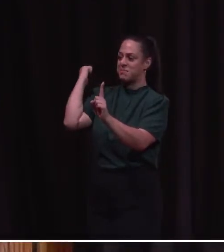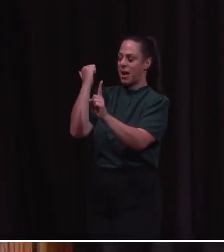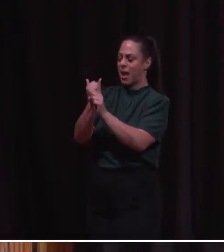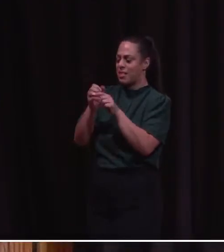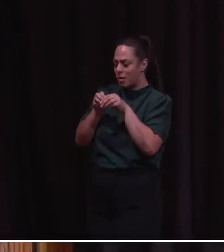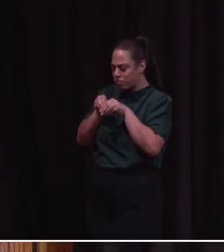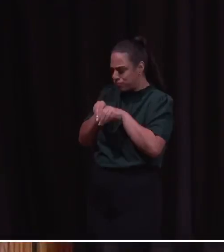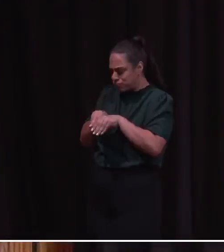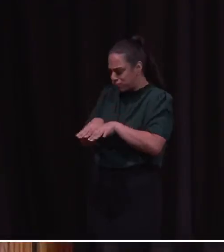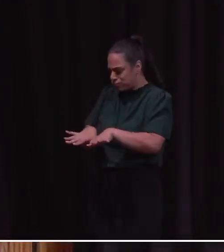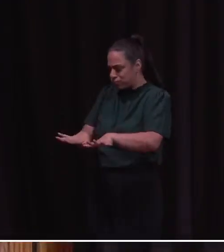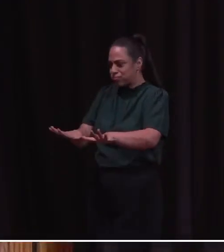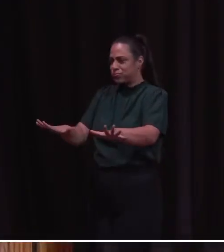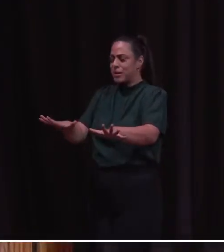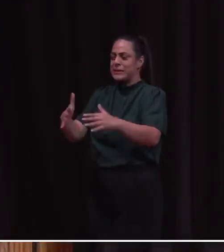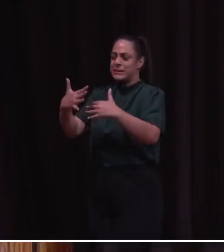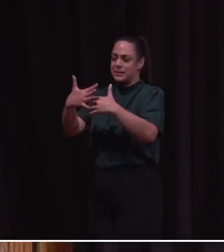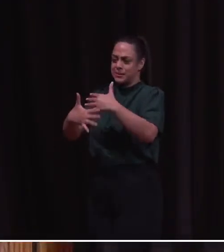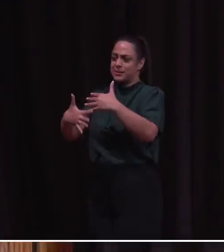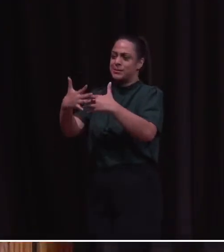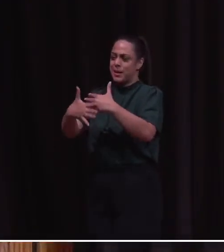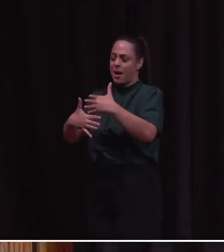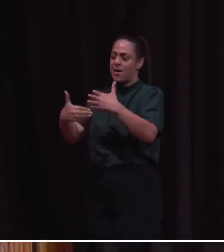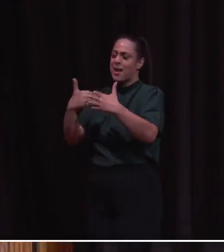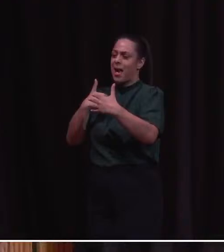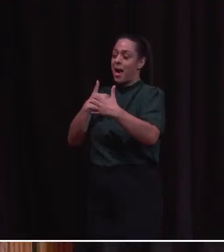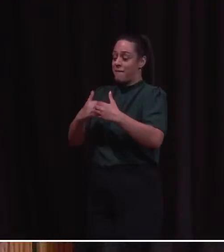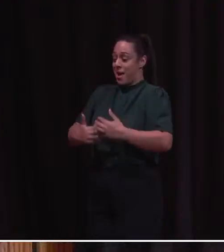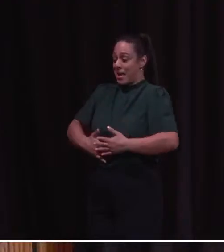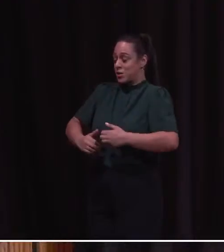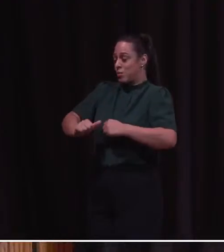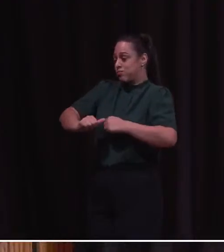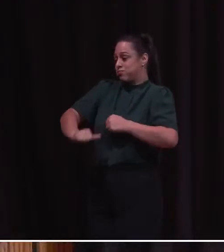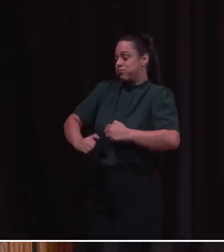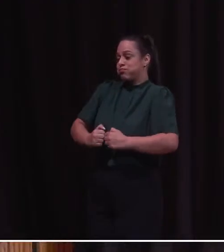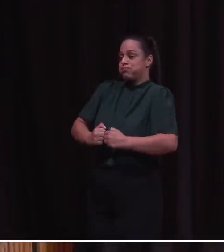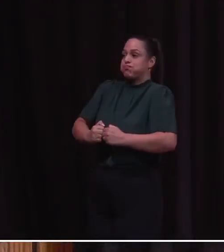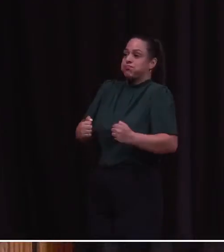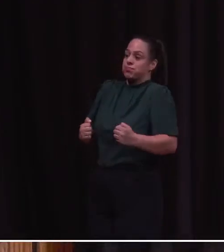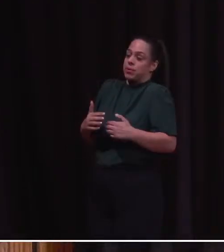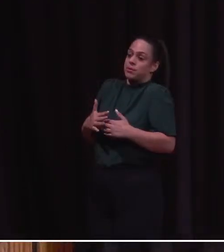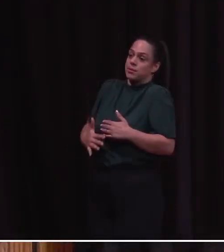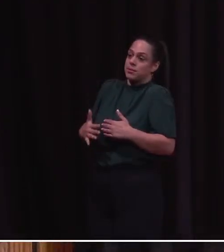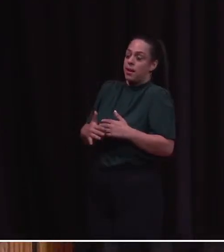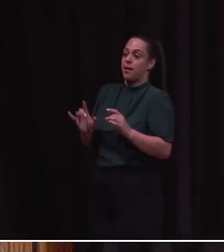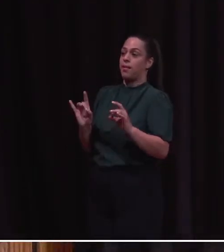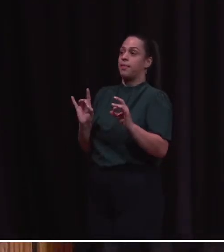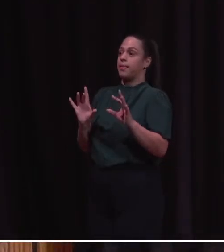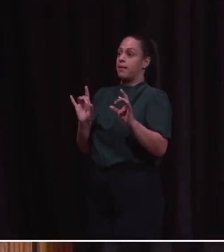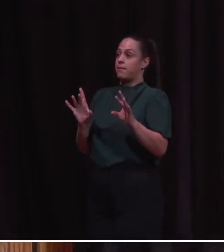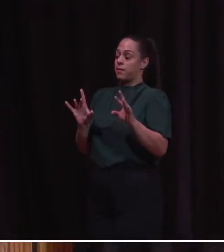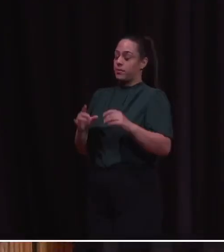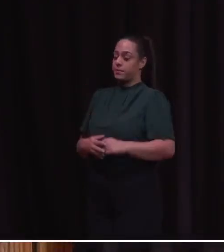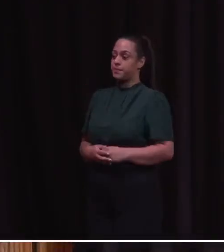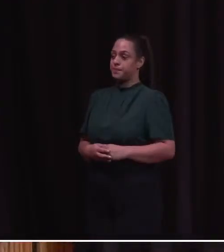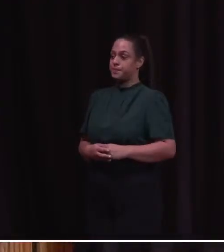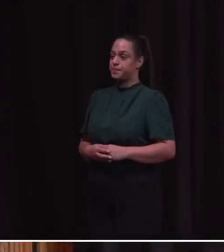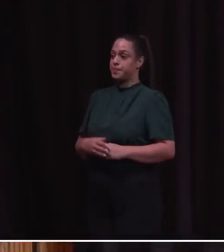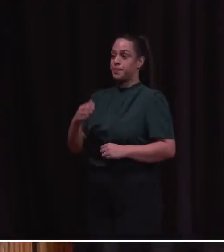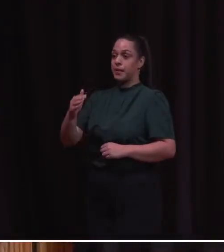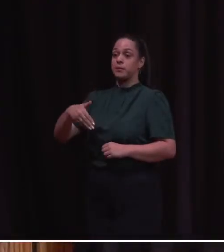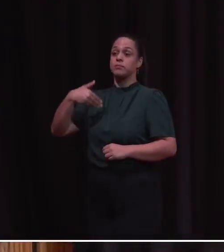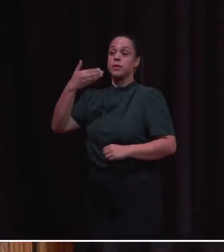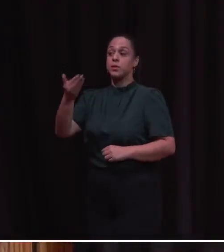them open, leaving bodies lifeless." End of quote. After Cortés and his group had slaughtered the